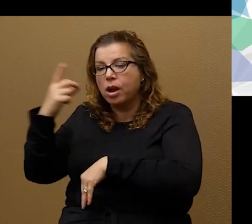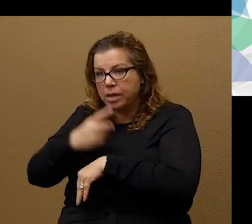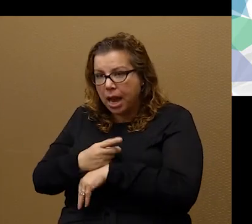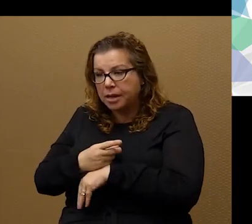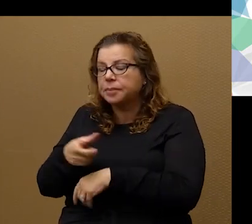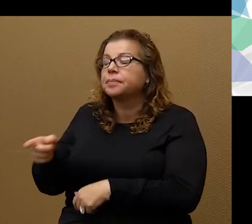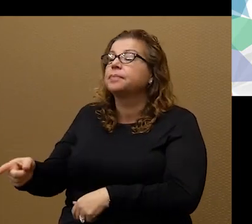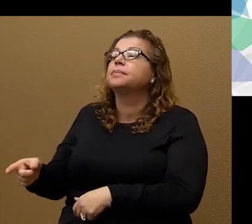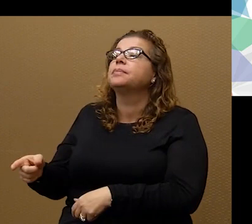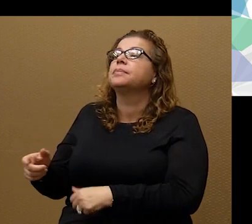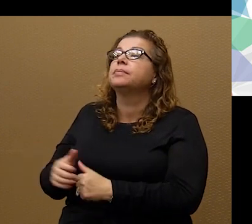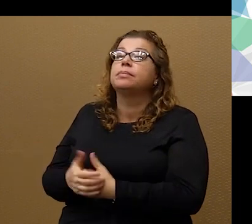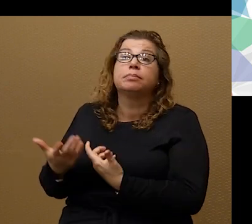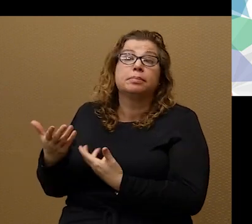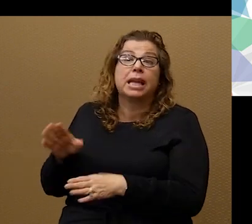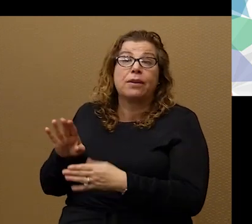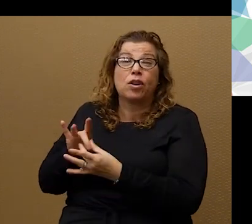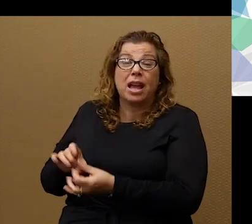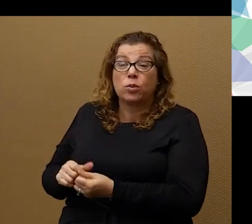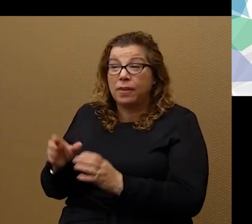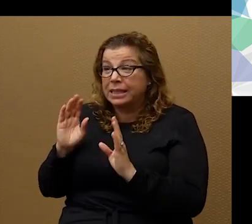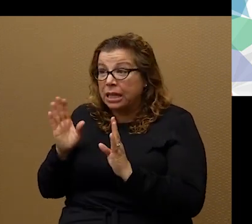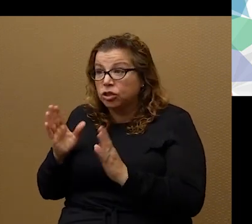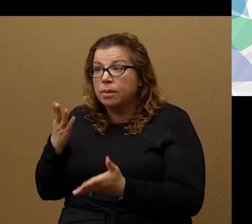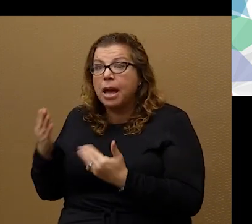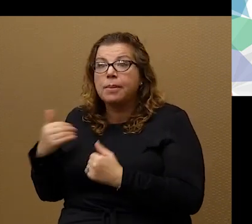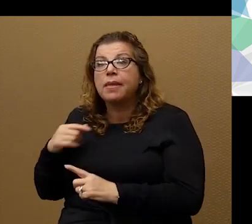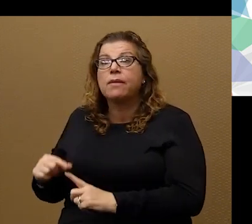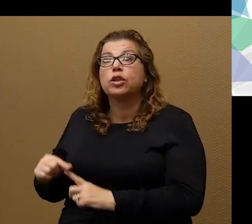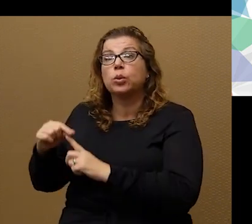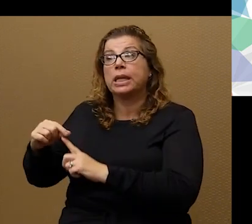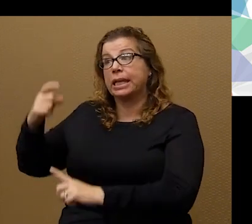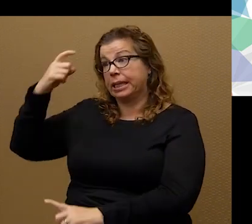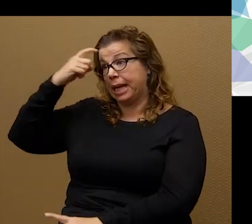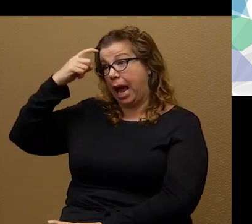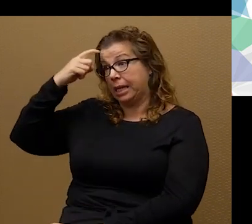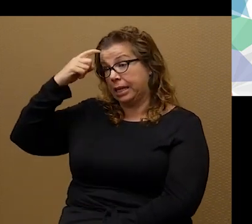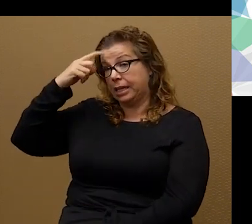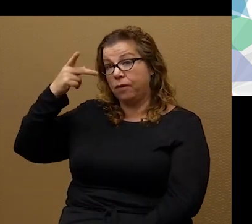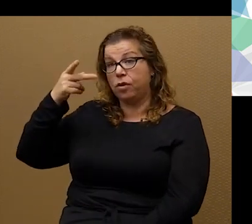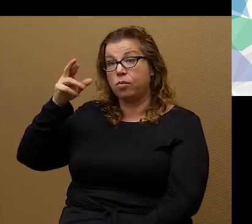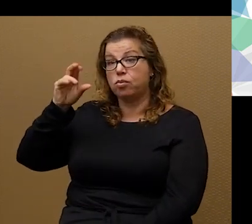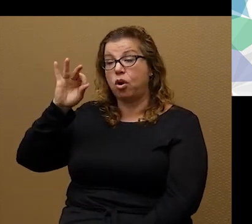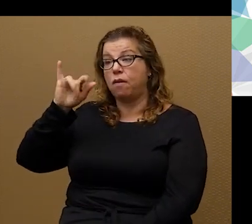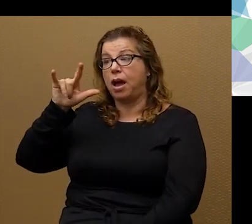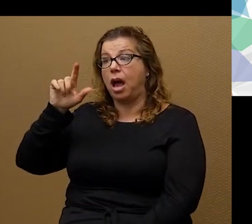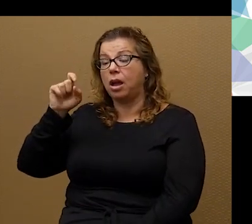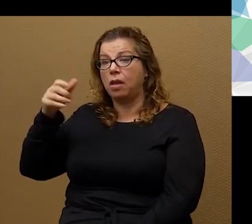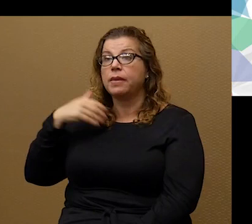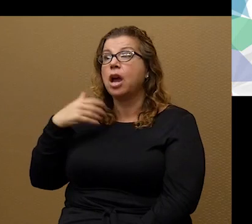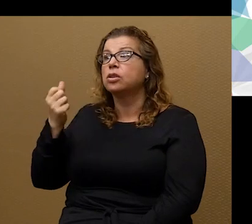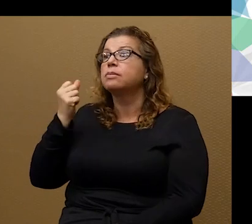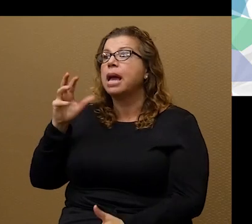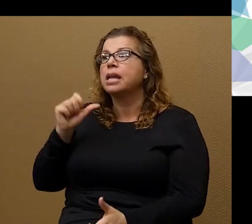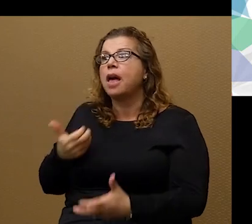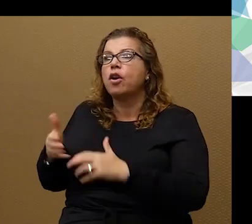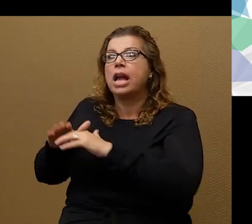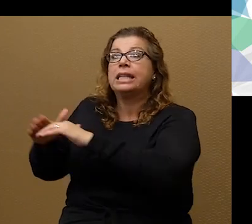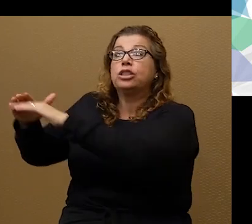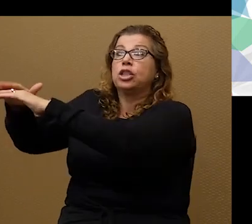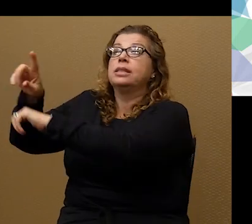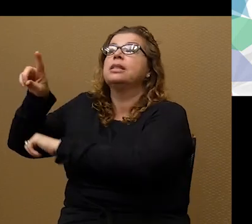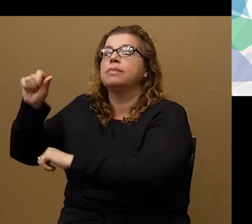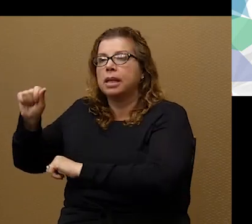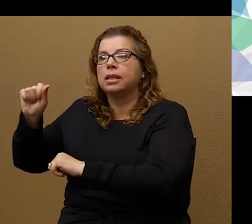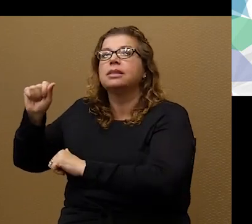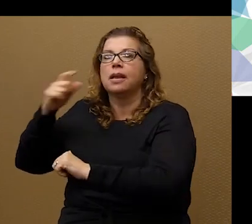Attention. They might have a unique cognitive profile. There's so many additional disabilities that present a variance